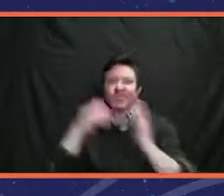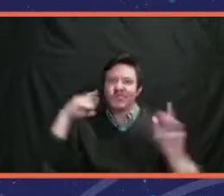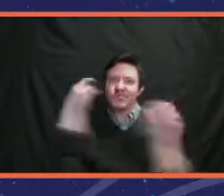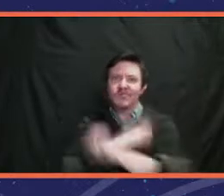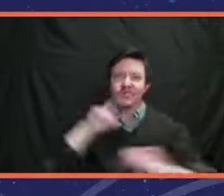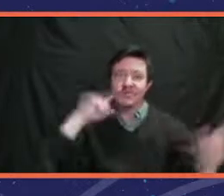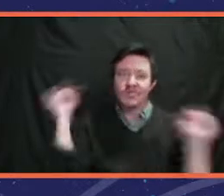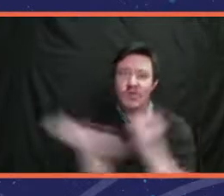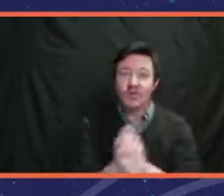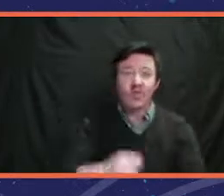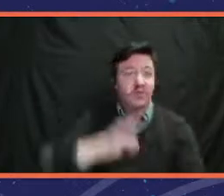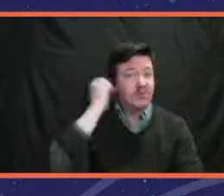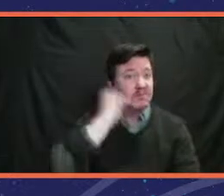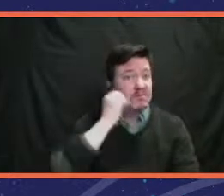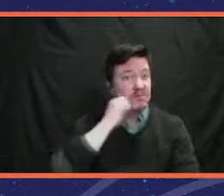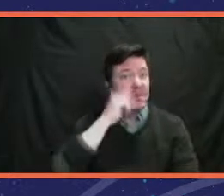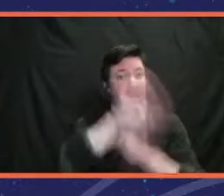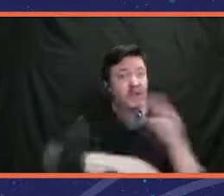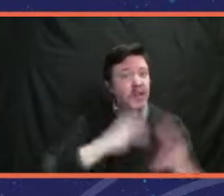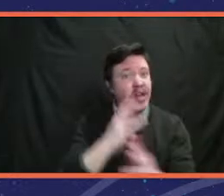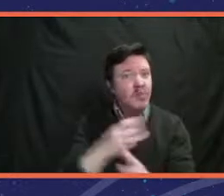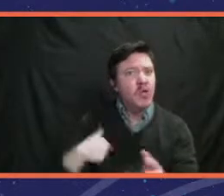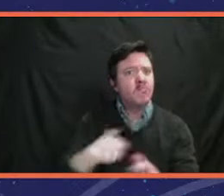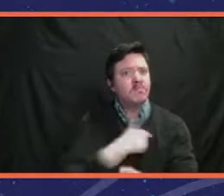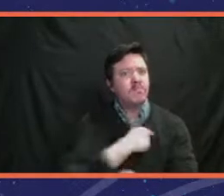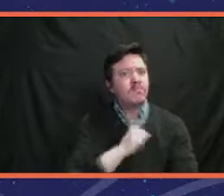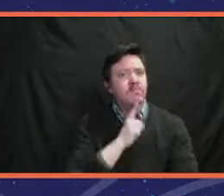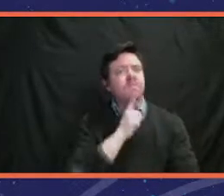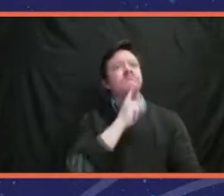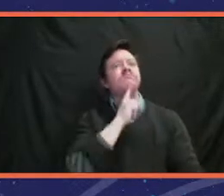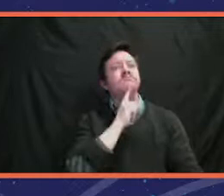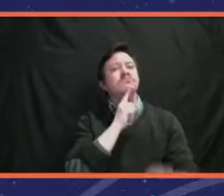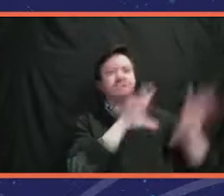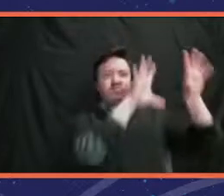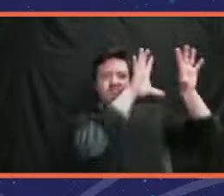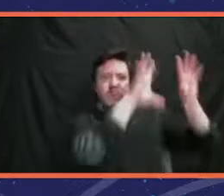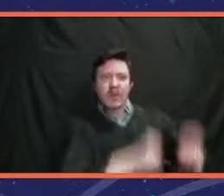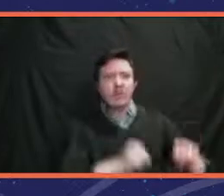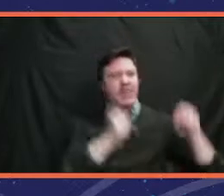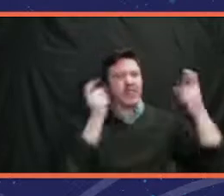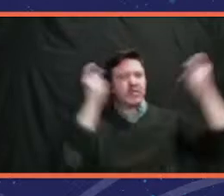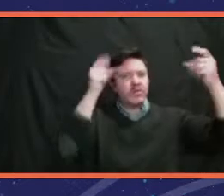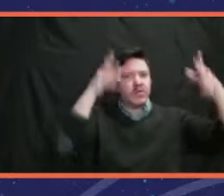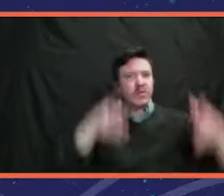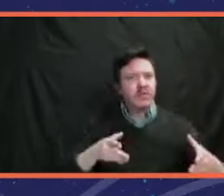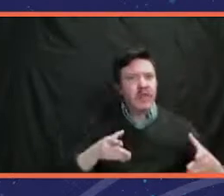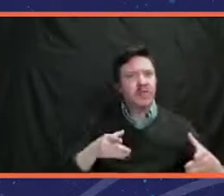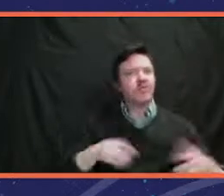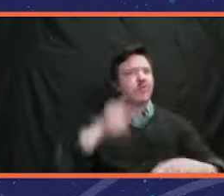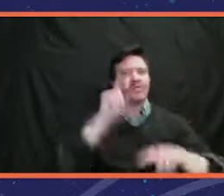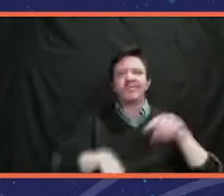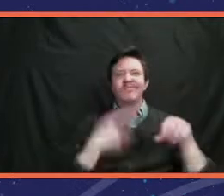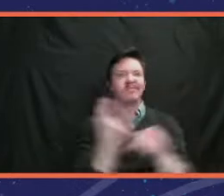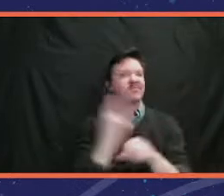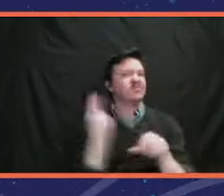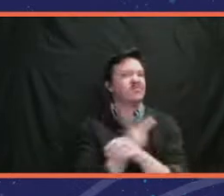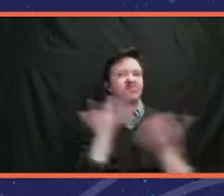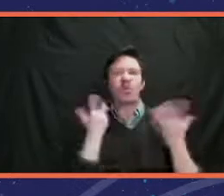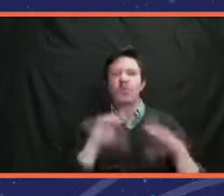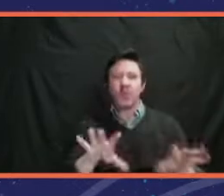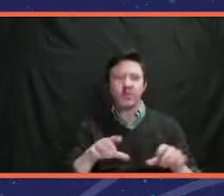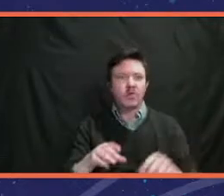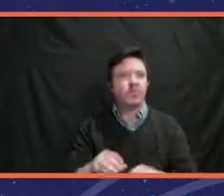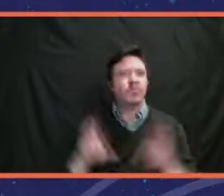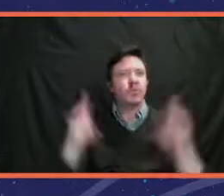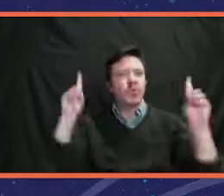to be principled, may we dismantle the master's tools we cannot carry on this journey, do the work of